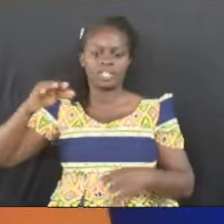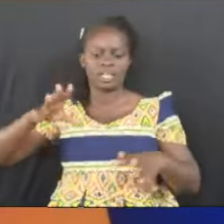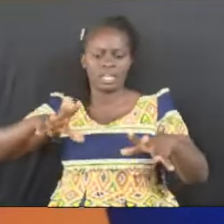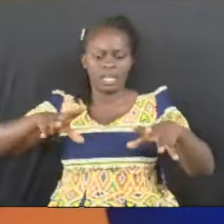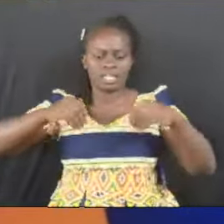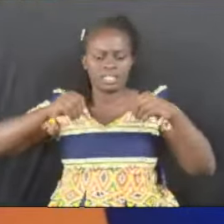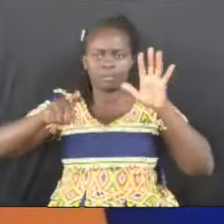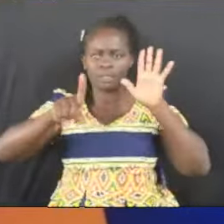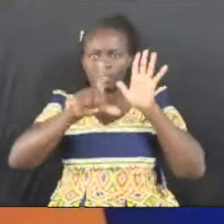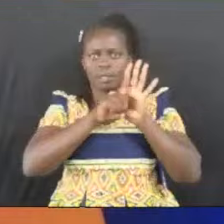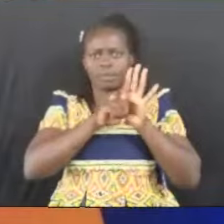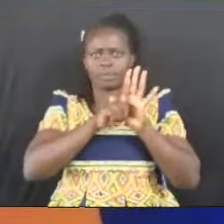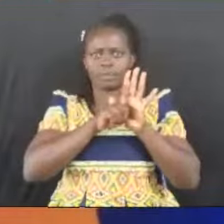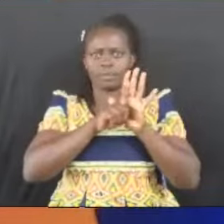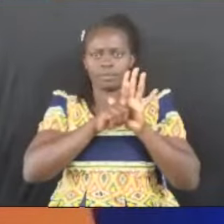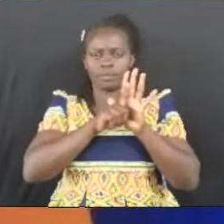law.